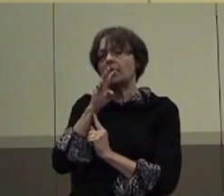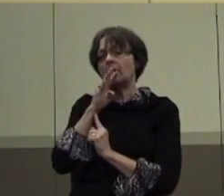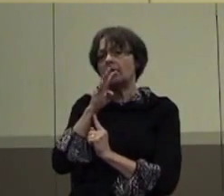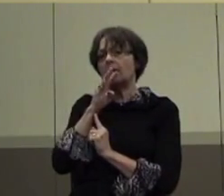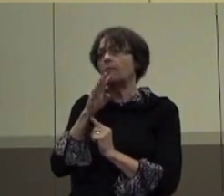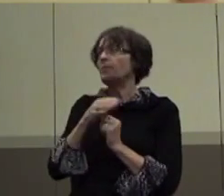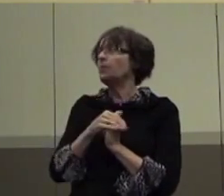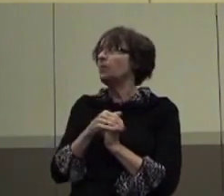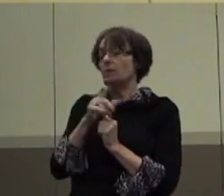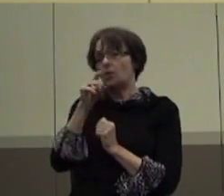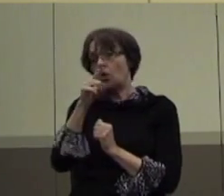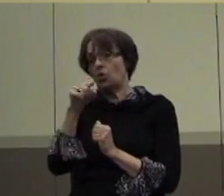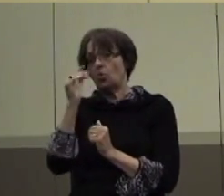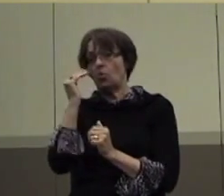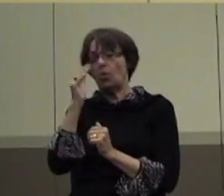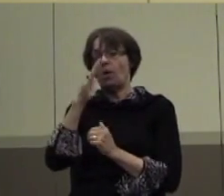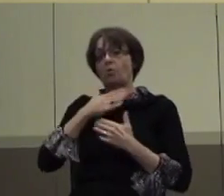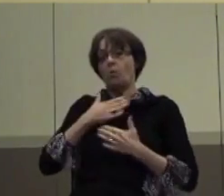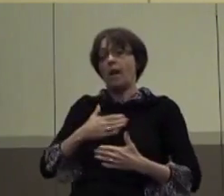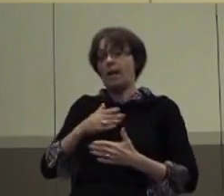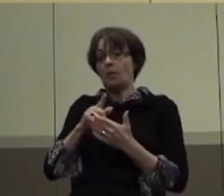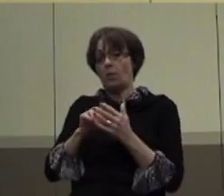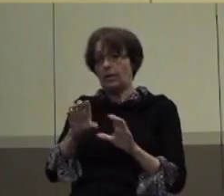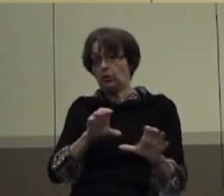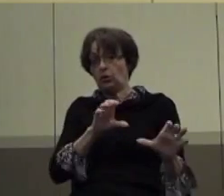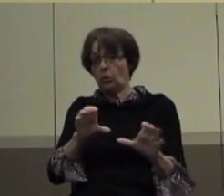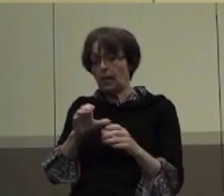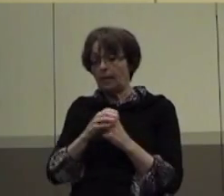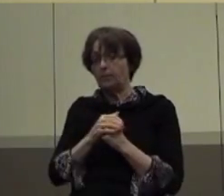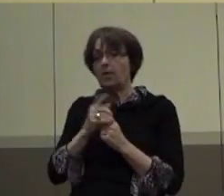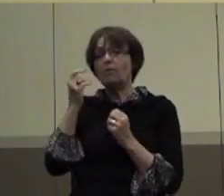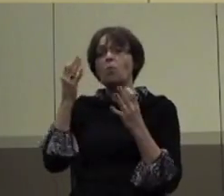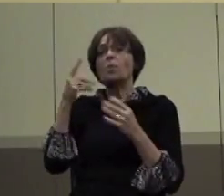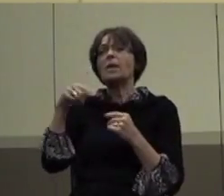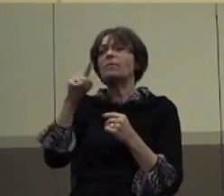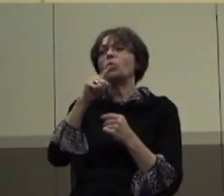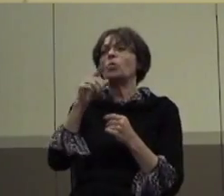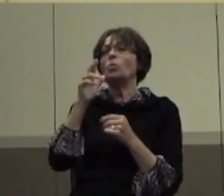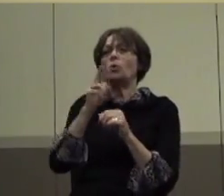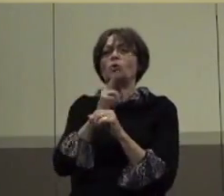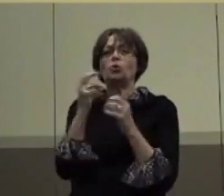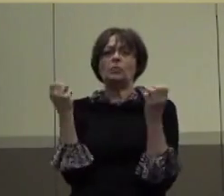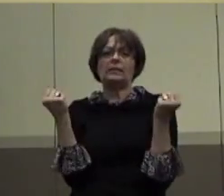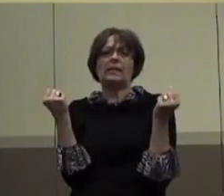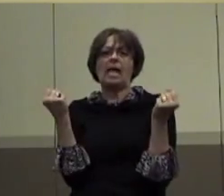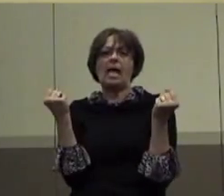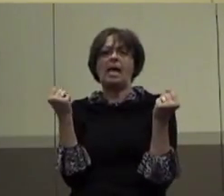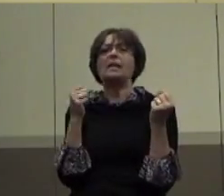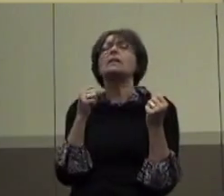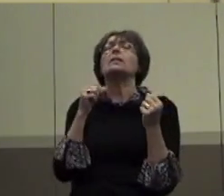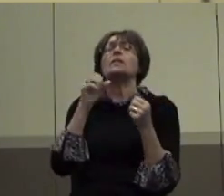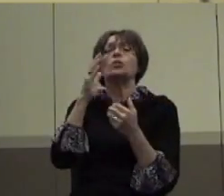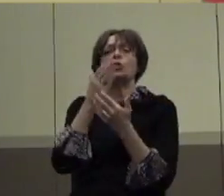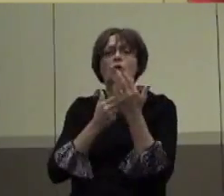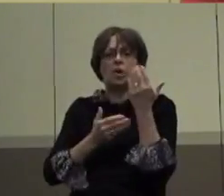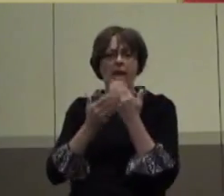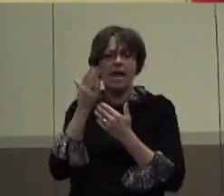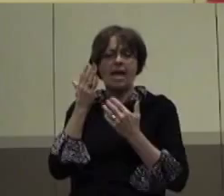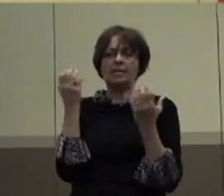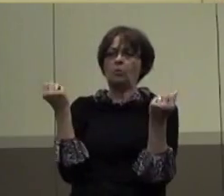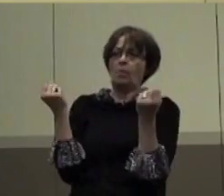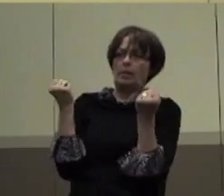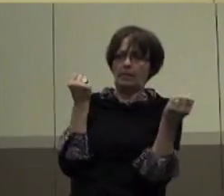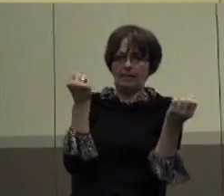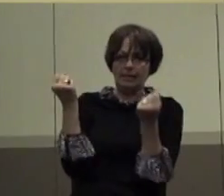Okay? Are you aware of what your body's doing? Now, for many of you who are going to be using sign, your hands are going to be taken care of, right? They're going to be busy